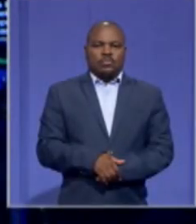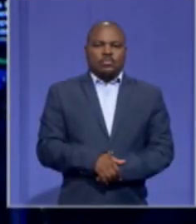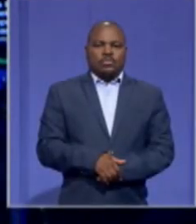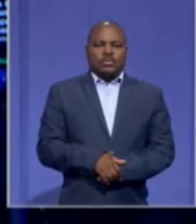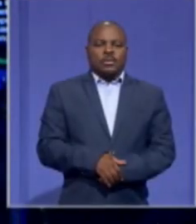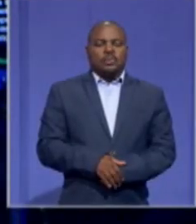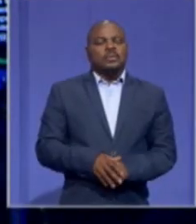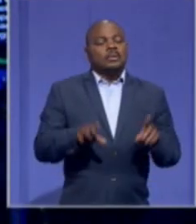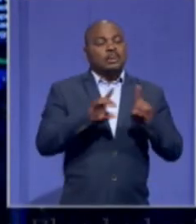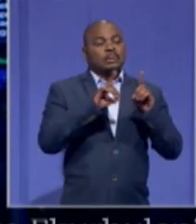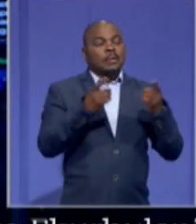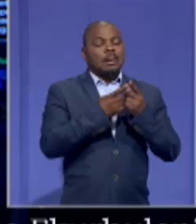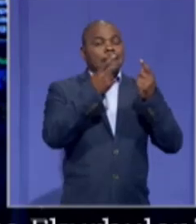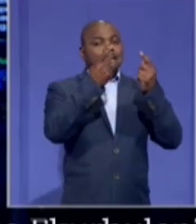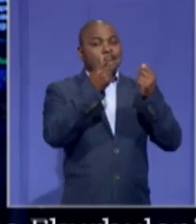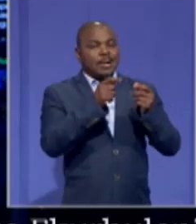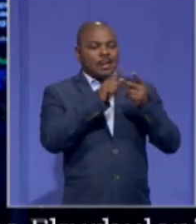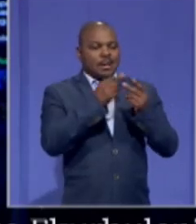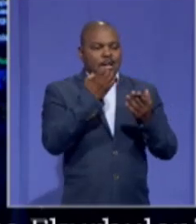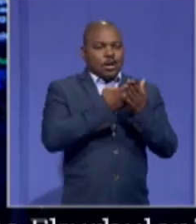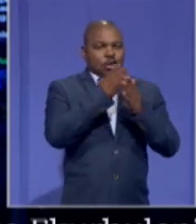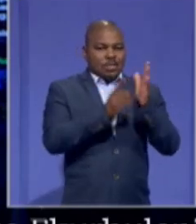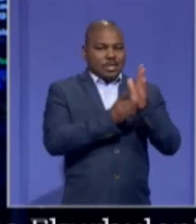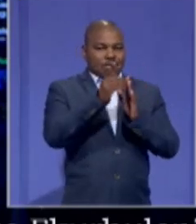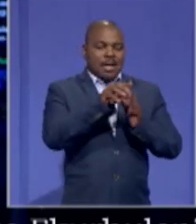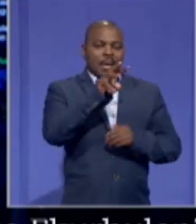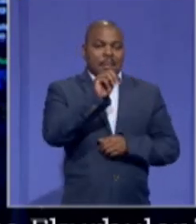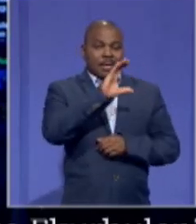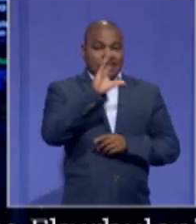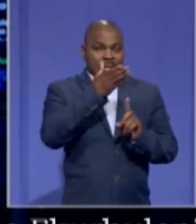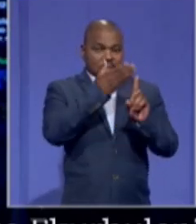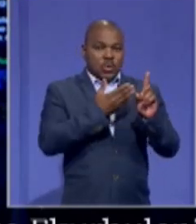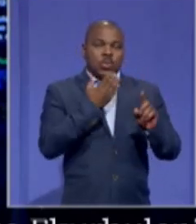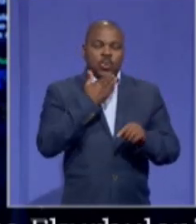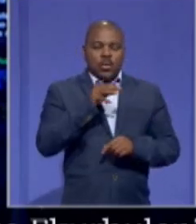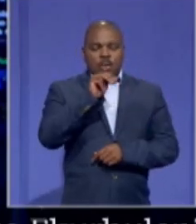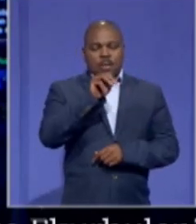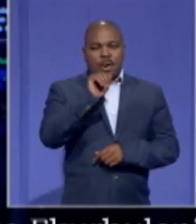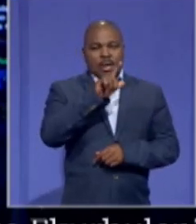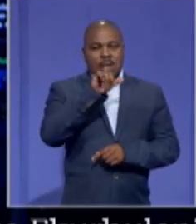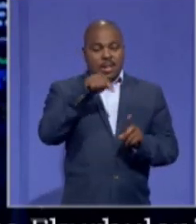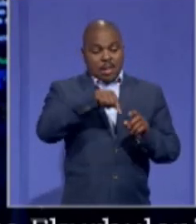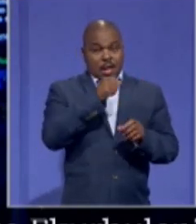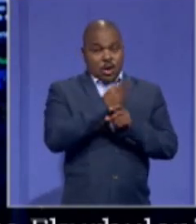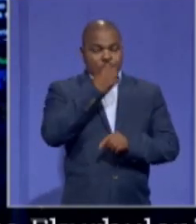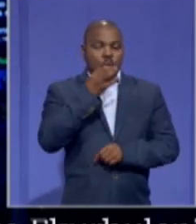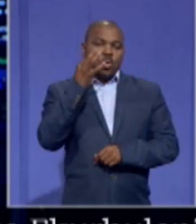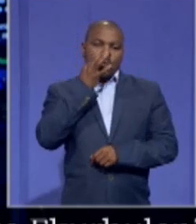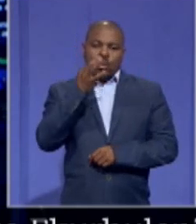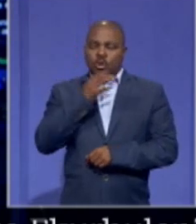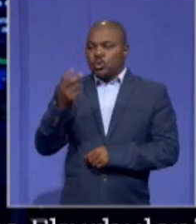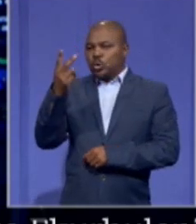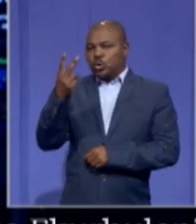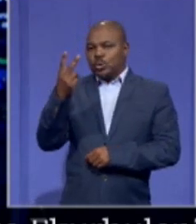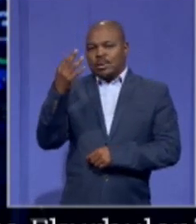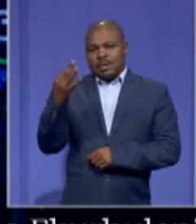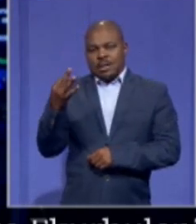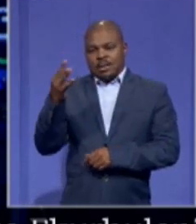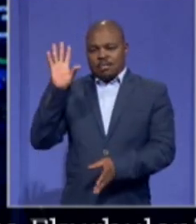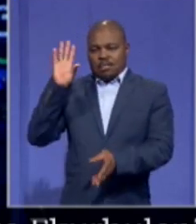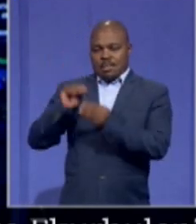Letona la lefapha la ditjhelete le ntshetsopele ya moruo Gauteng le bogammaile le re mabenkele a 23